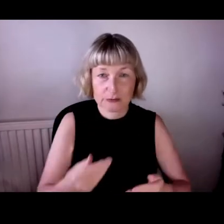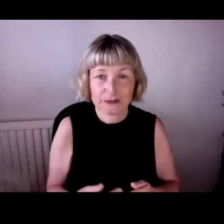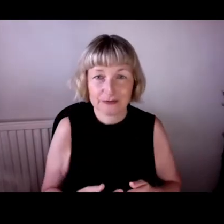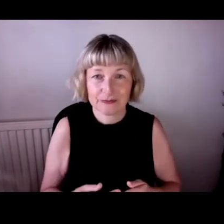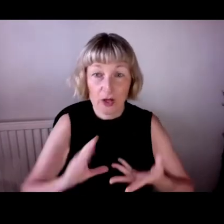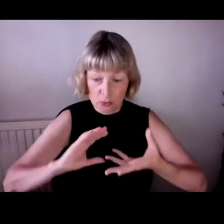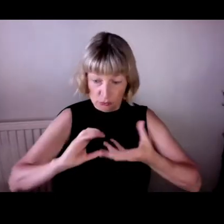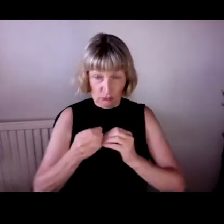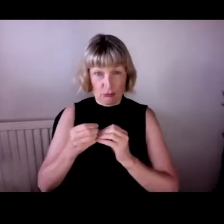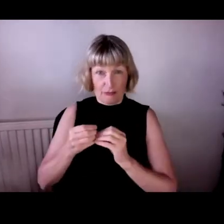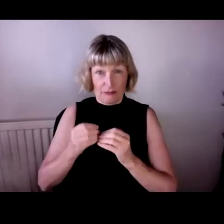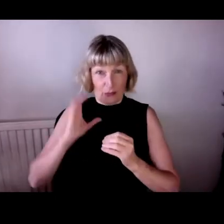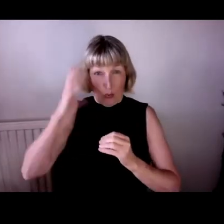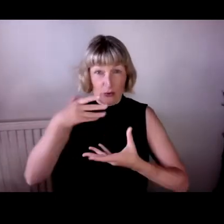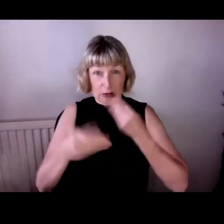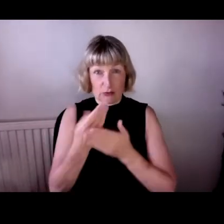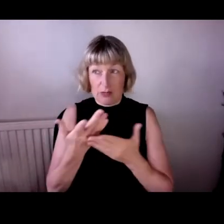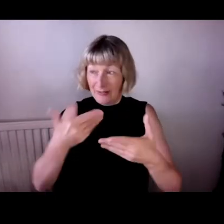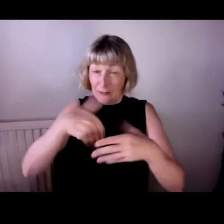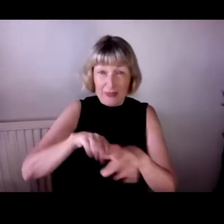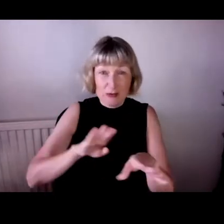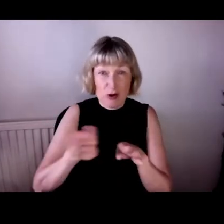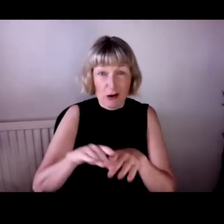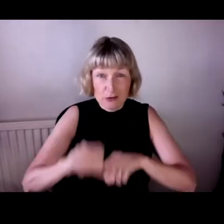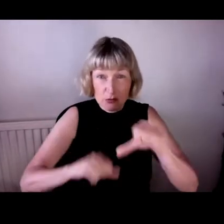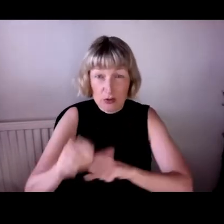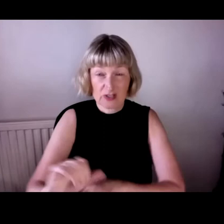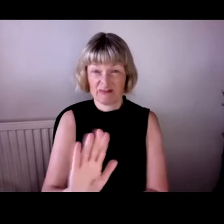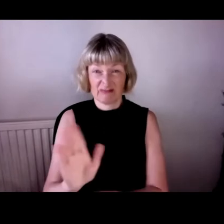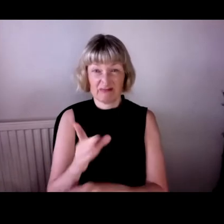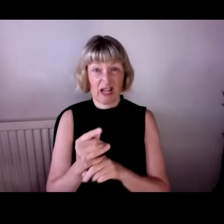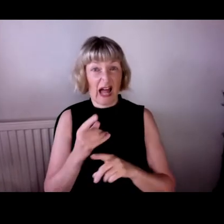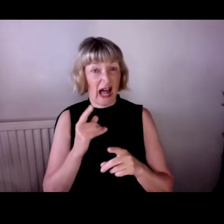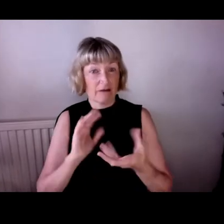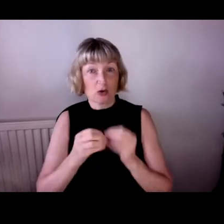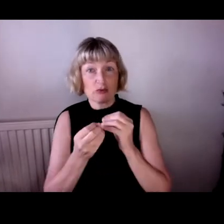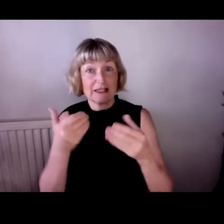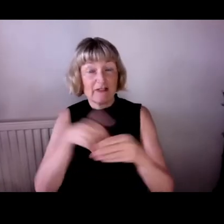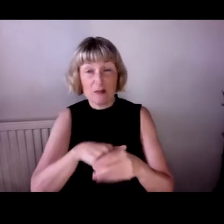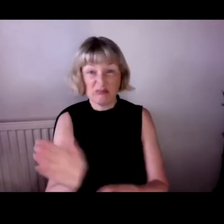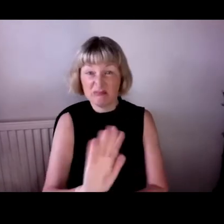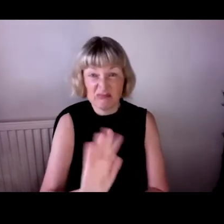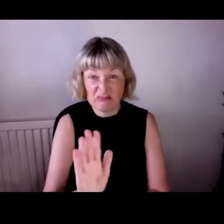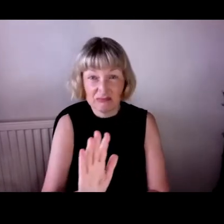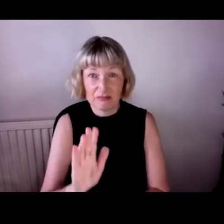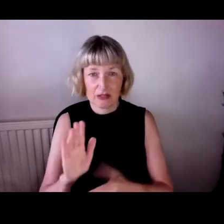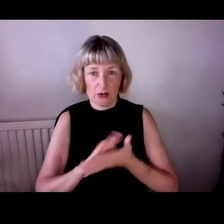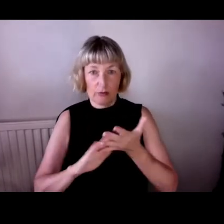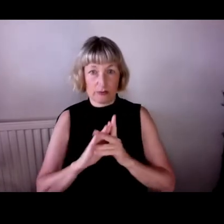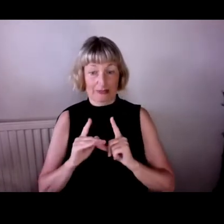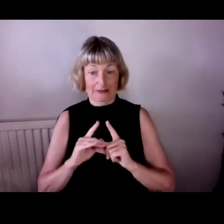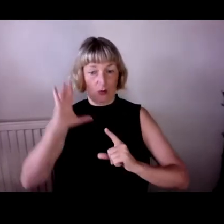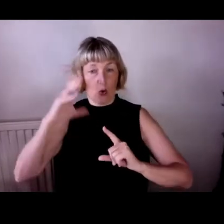when it begins. They don't have any input into the work that's being done. And as a result, what they have is a finished